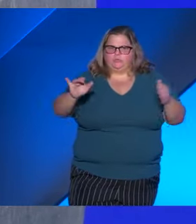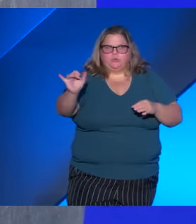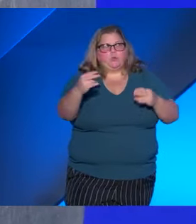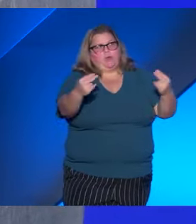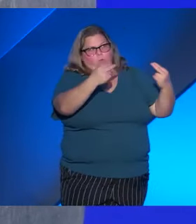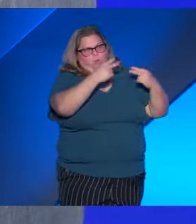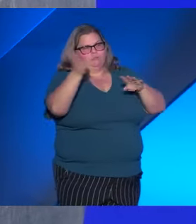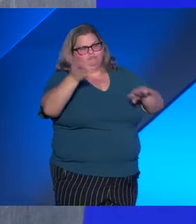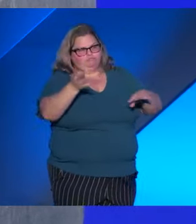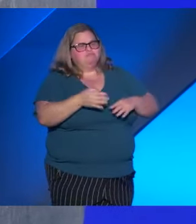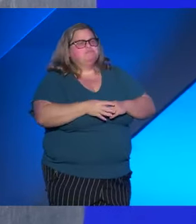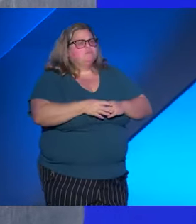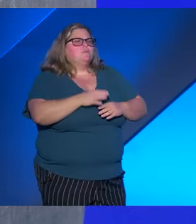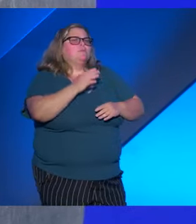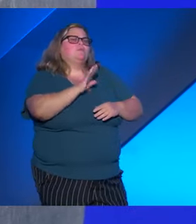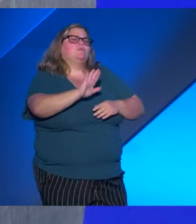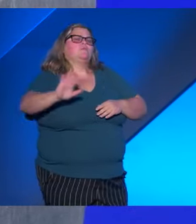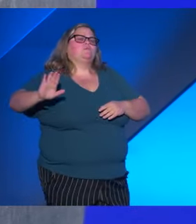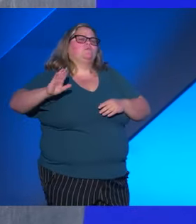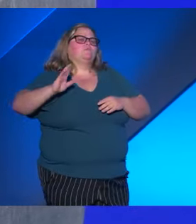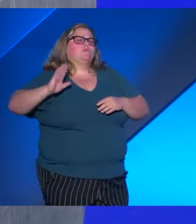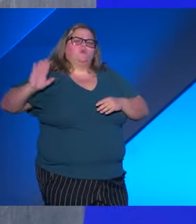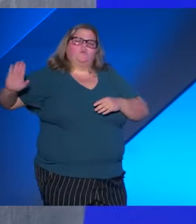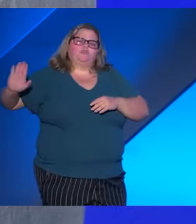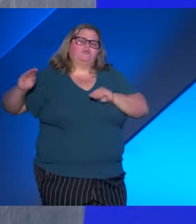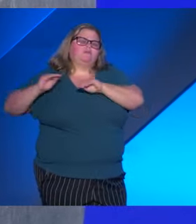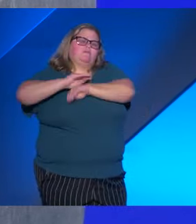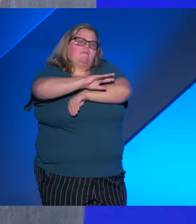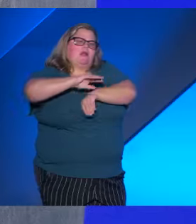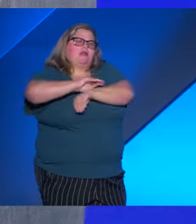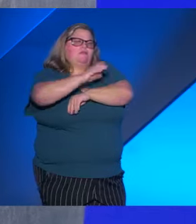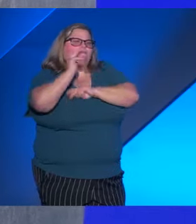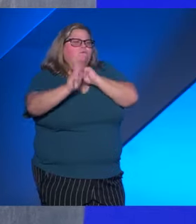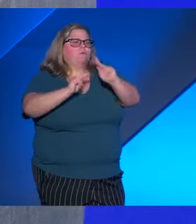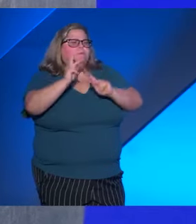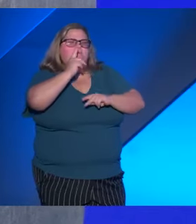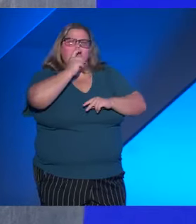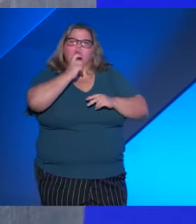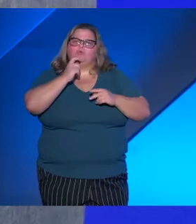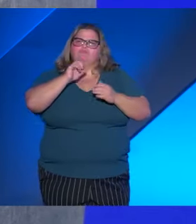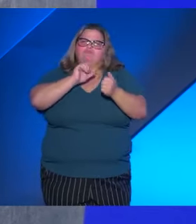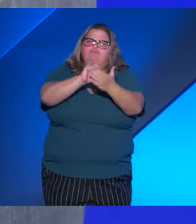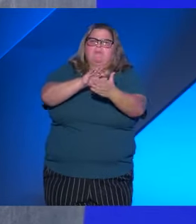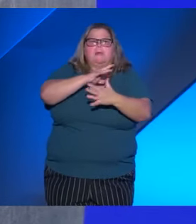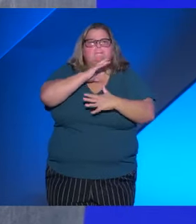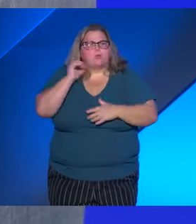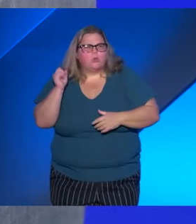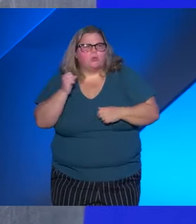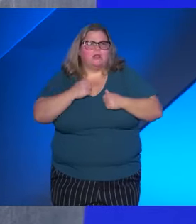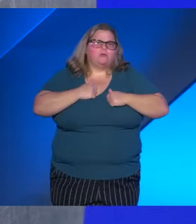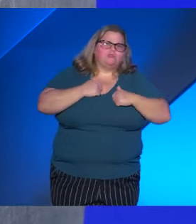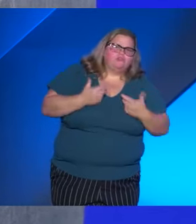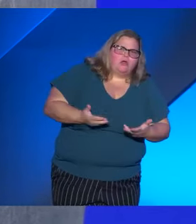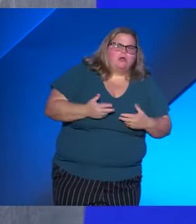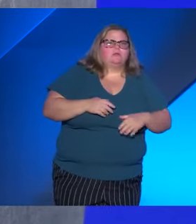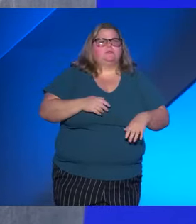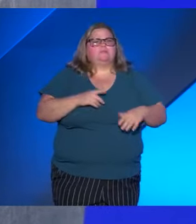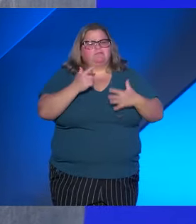give us who are facing burnout, exhaustion, all the things due to the